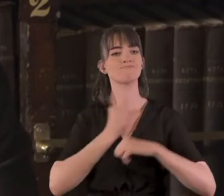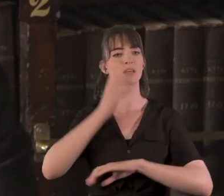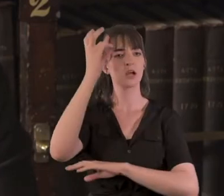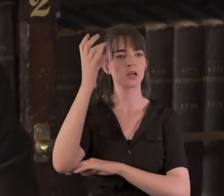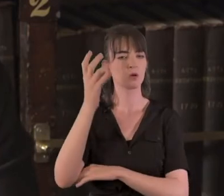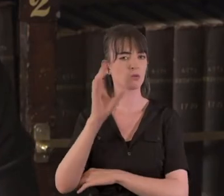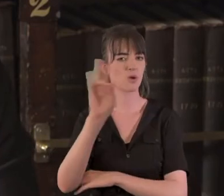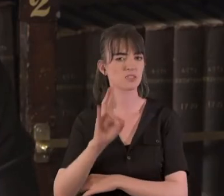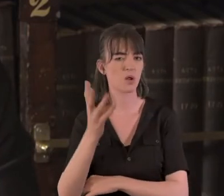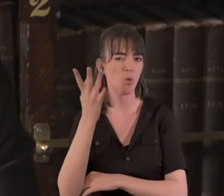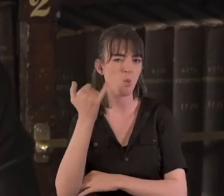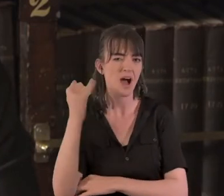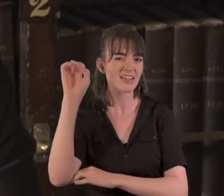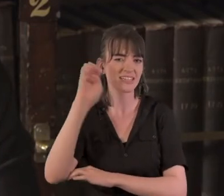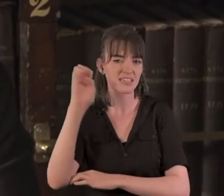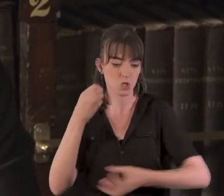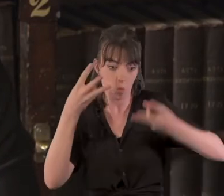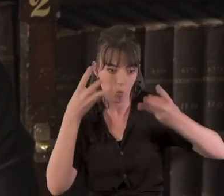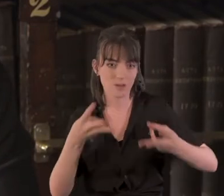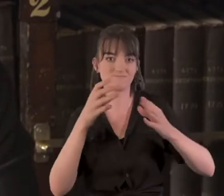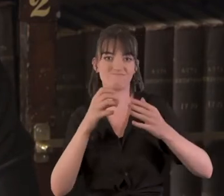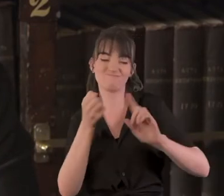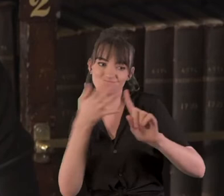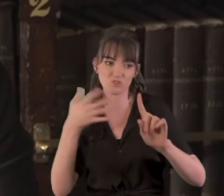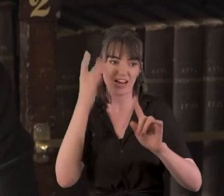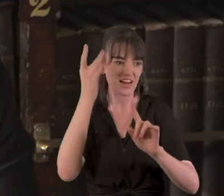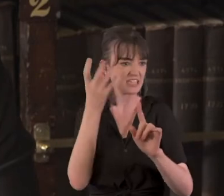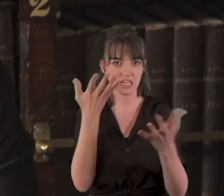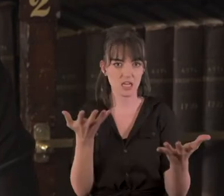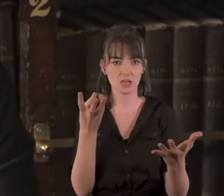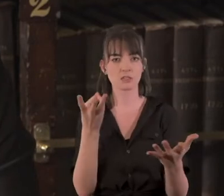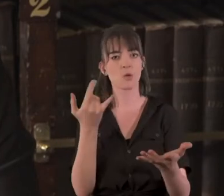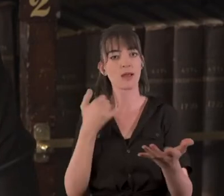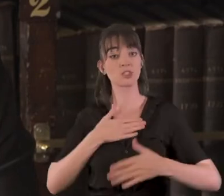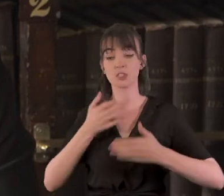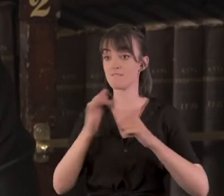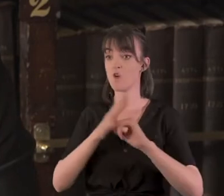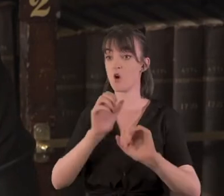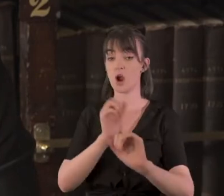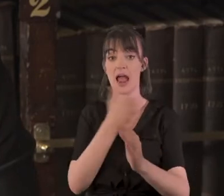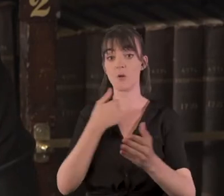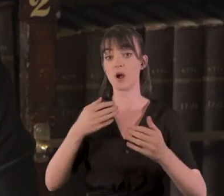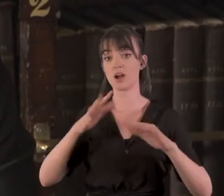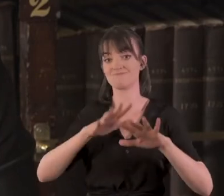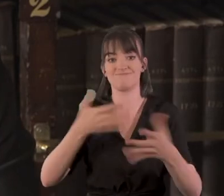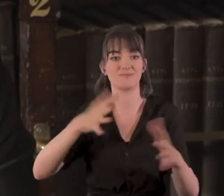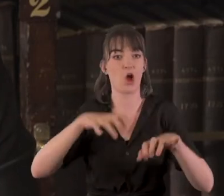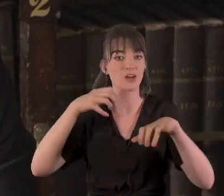insist on that? I mean, why could you kind of give an Irish audience looking in tonight some sense of